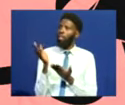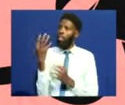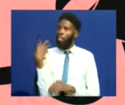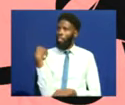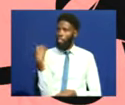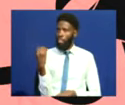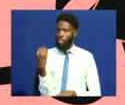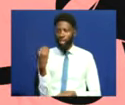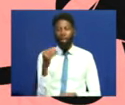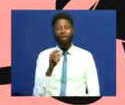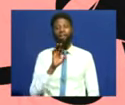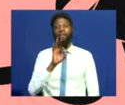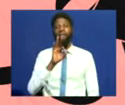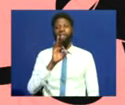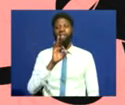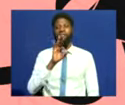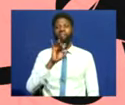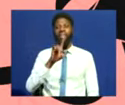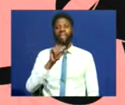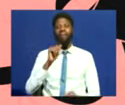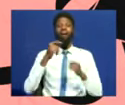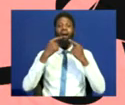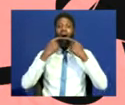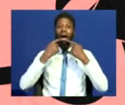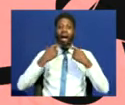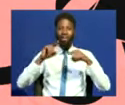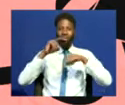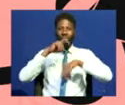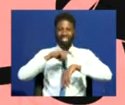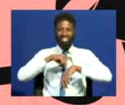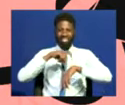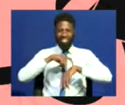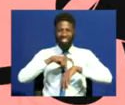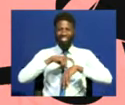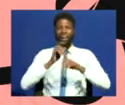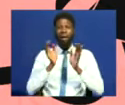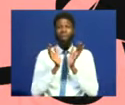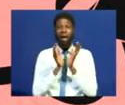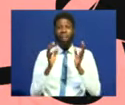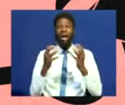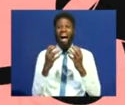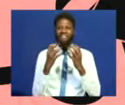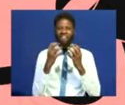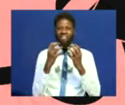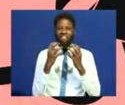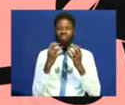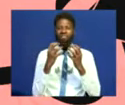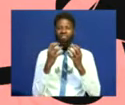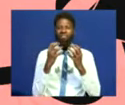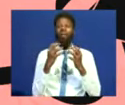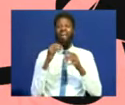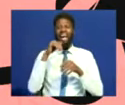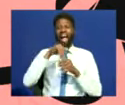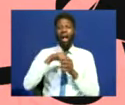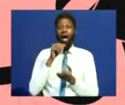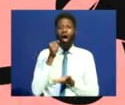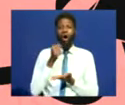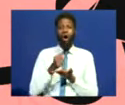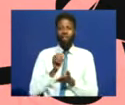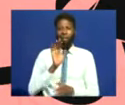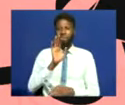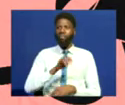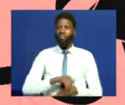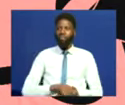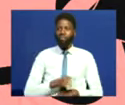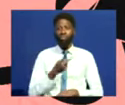press briefing they issued in their headquarters. Now, in the year 2023, this is just but 2 cases that have been reported in the